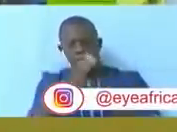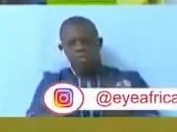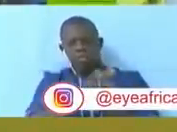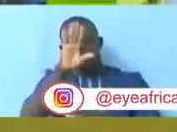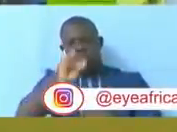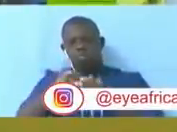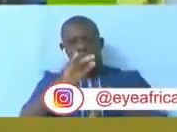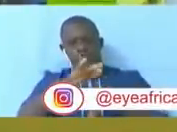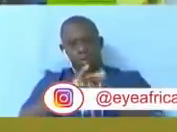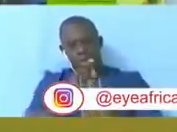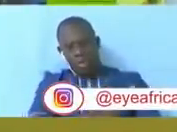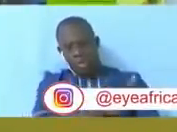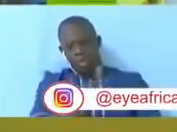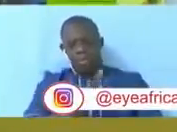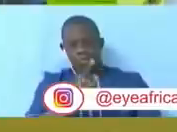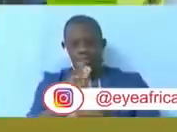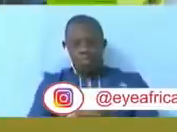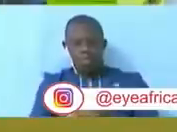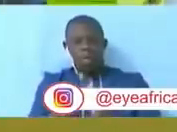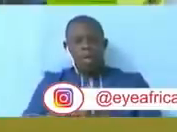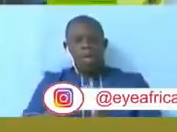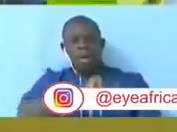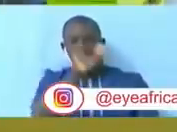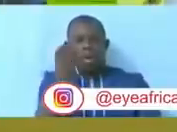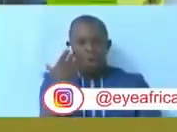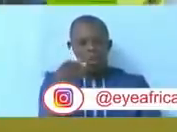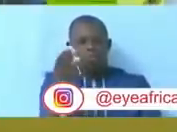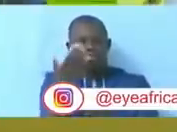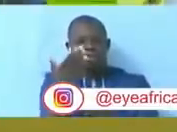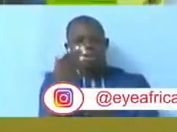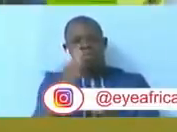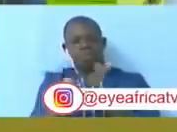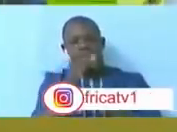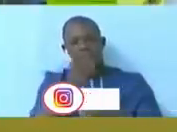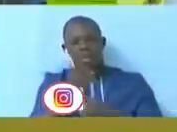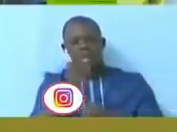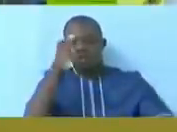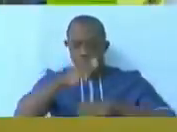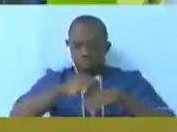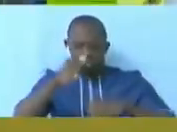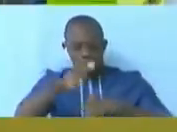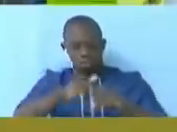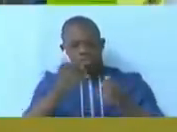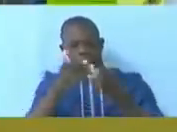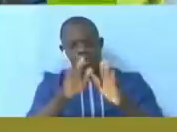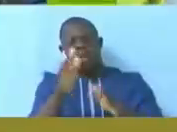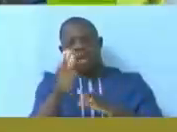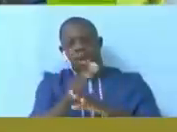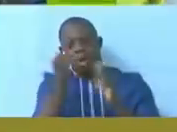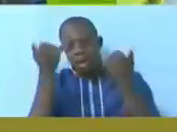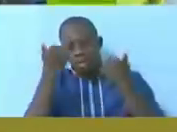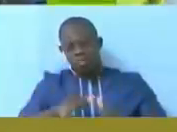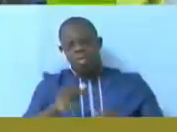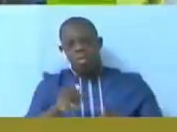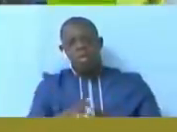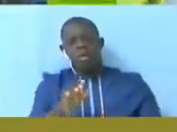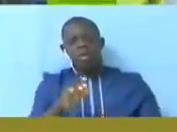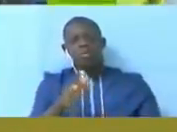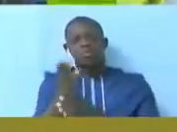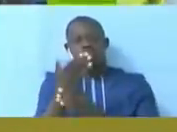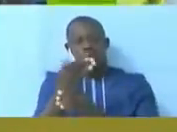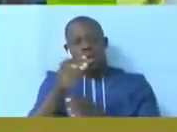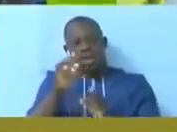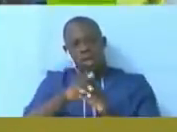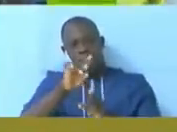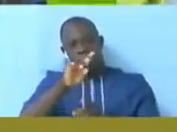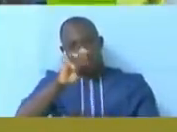Kumani sata nye nyala mialo ko ye muta nyame. And how doctor was also brutalized. And doctor fana ya tajire ya nyame. But Dr. Mala told me. And Dr. Mala